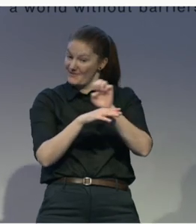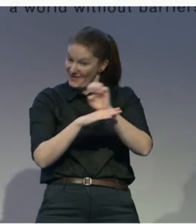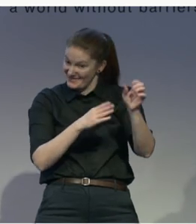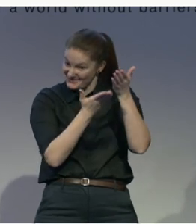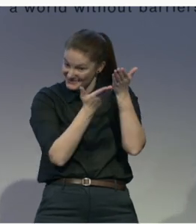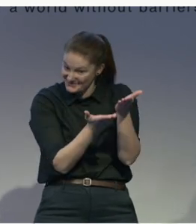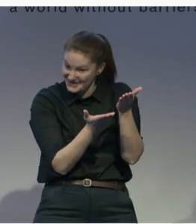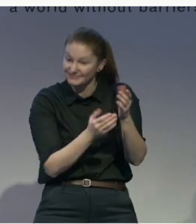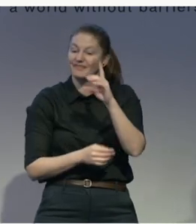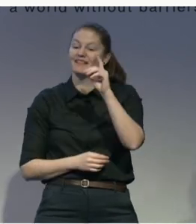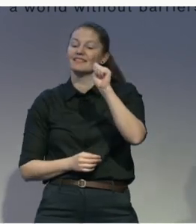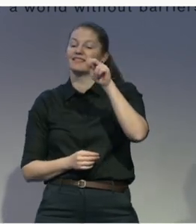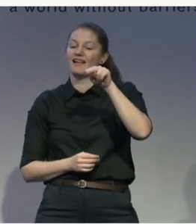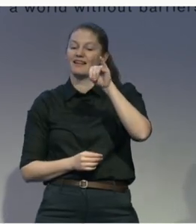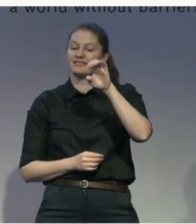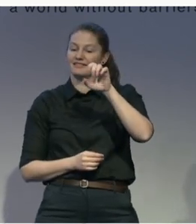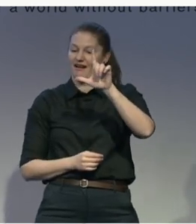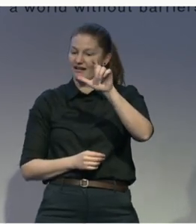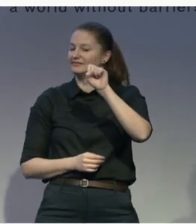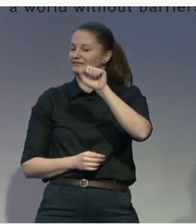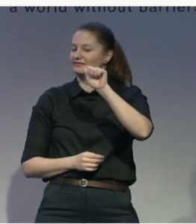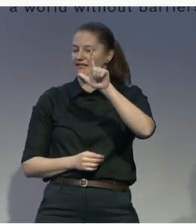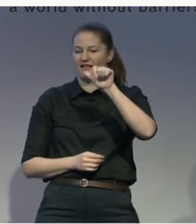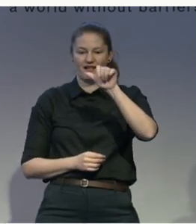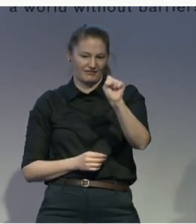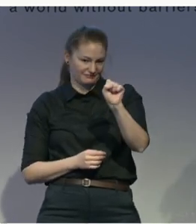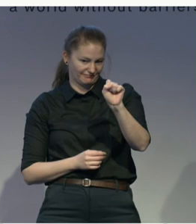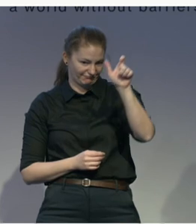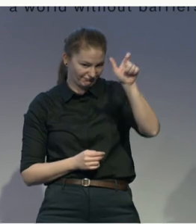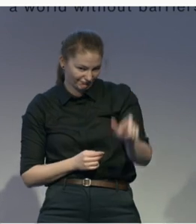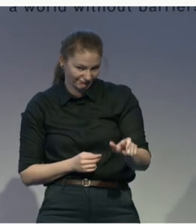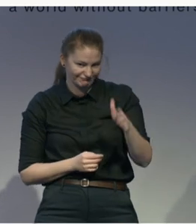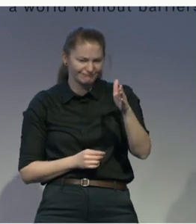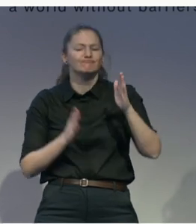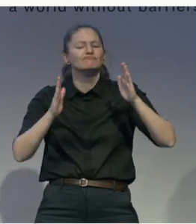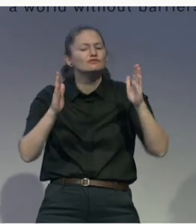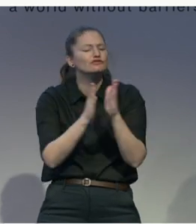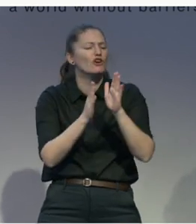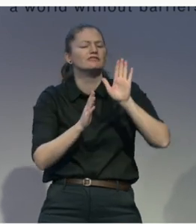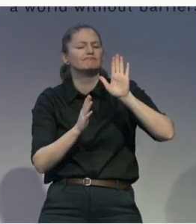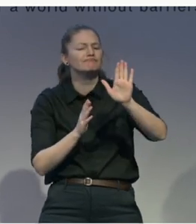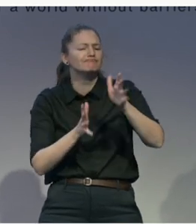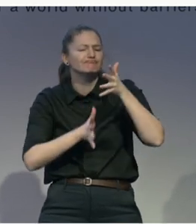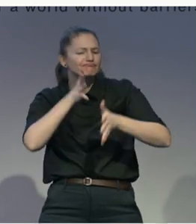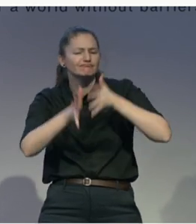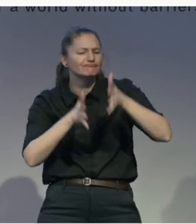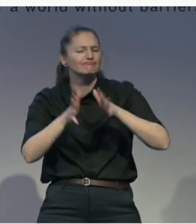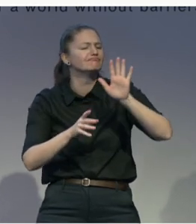Salas. And if you can, at the beginning, tell a little bit about your background organization you're representing here at the